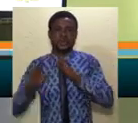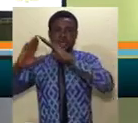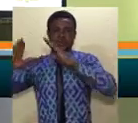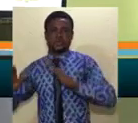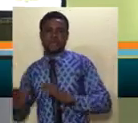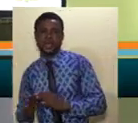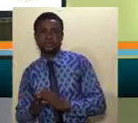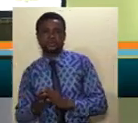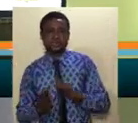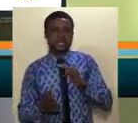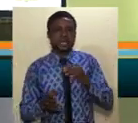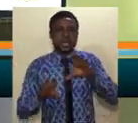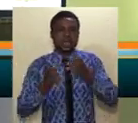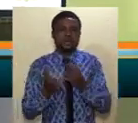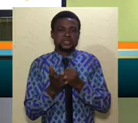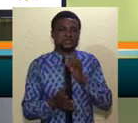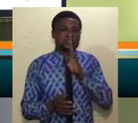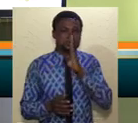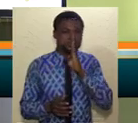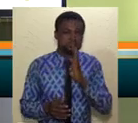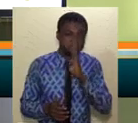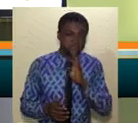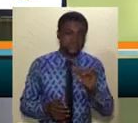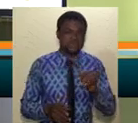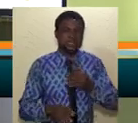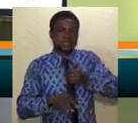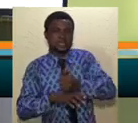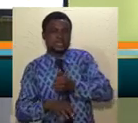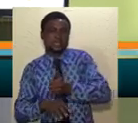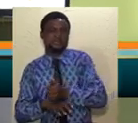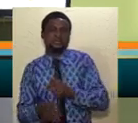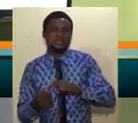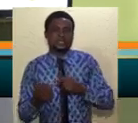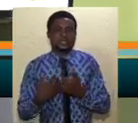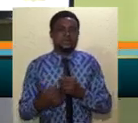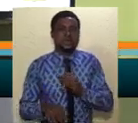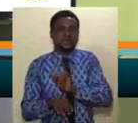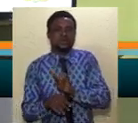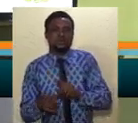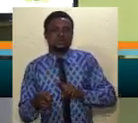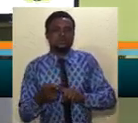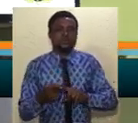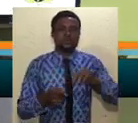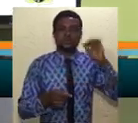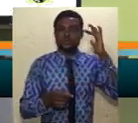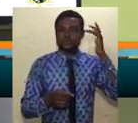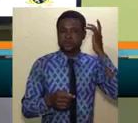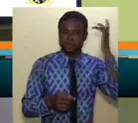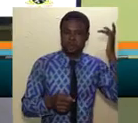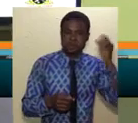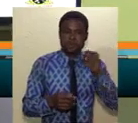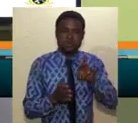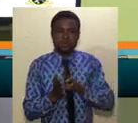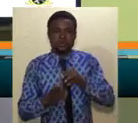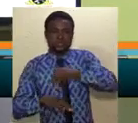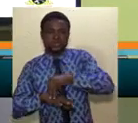child that is with your neighbor is being abused? It's our responsibility to give a call or to send a message to